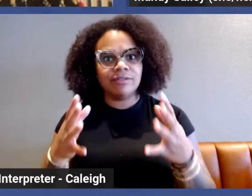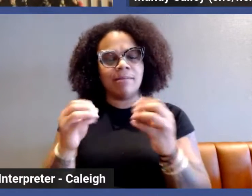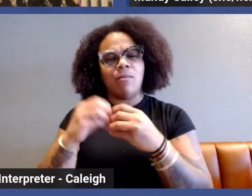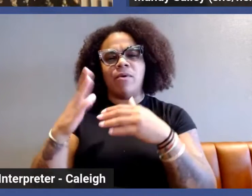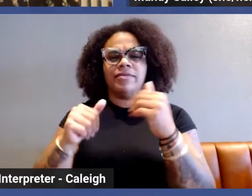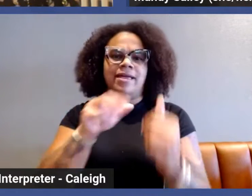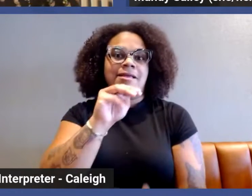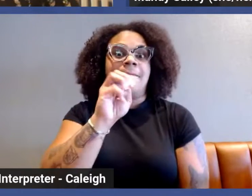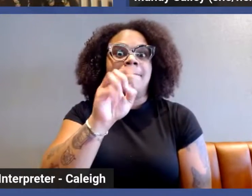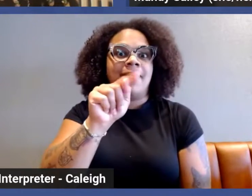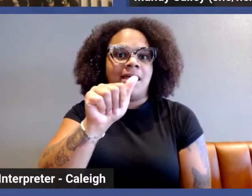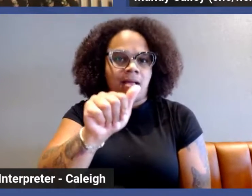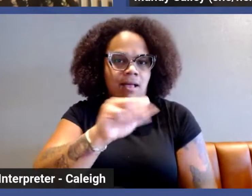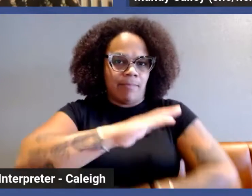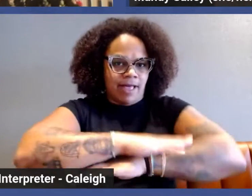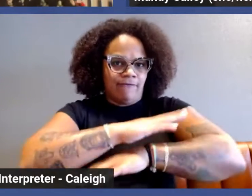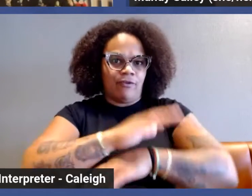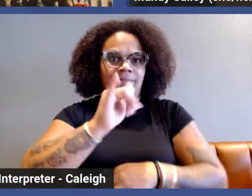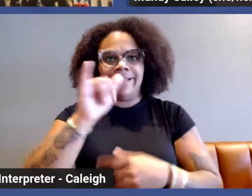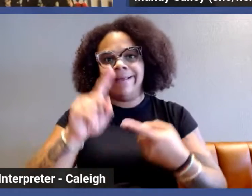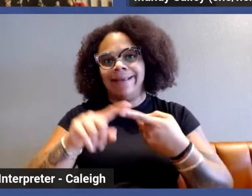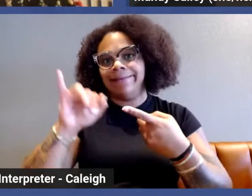Like Instagram and Facebook,